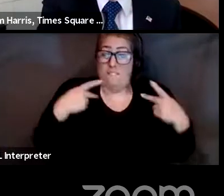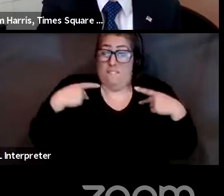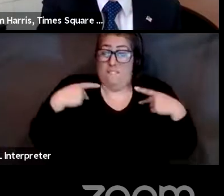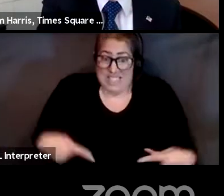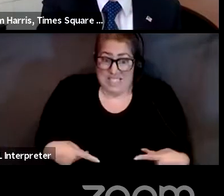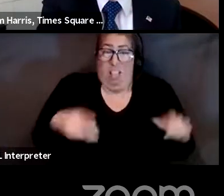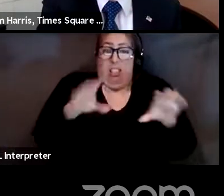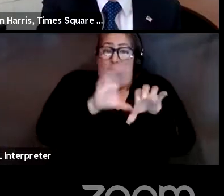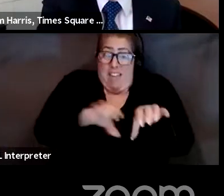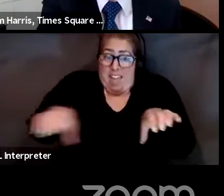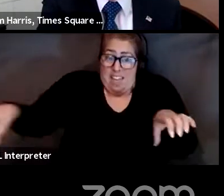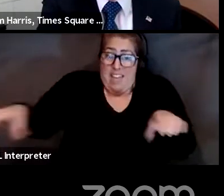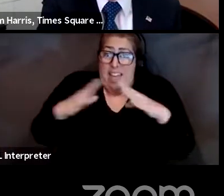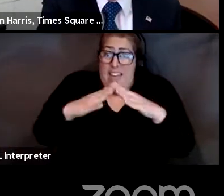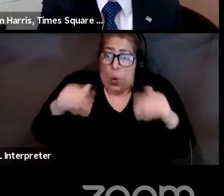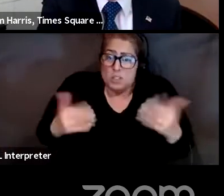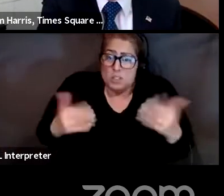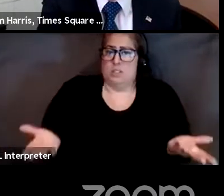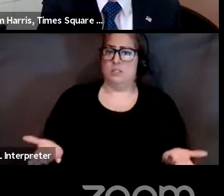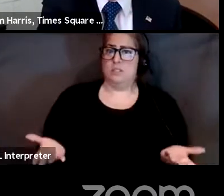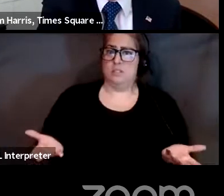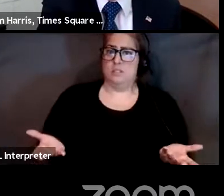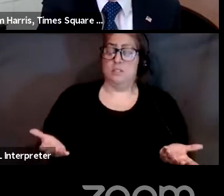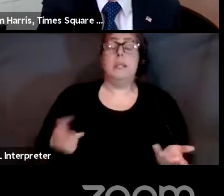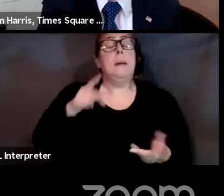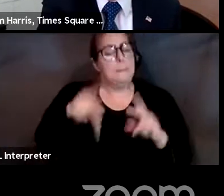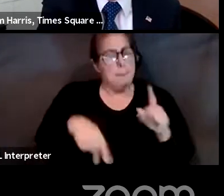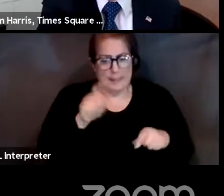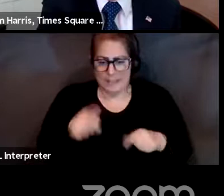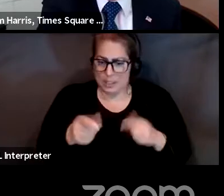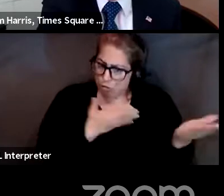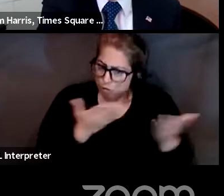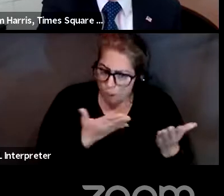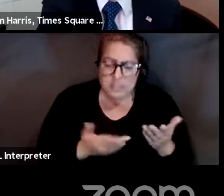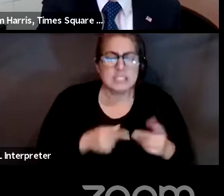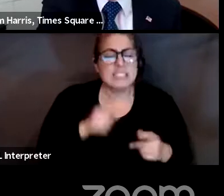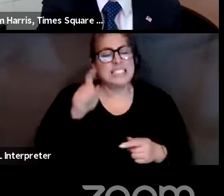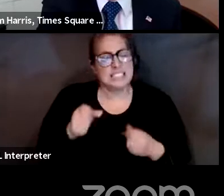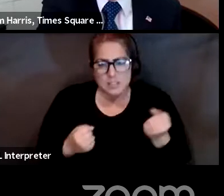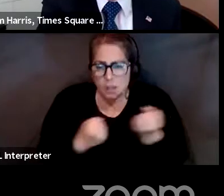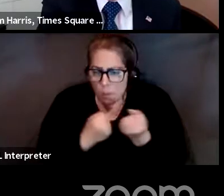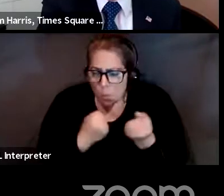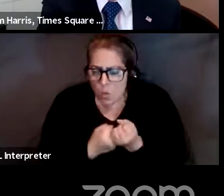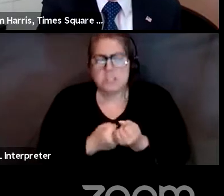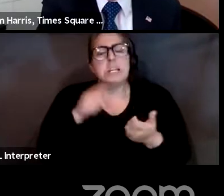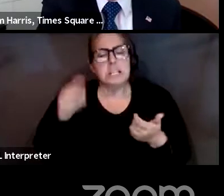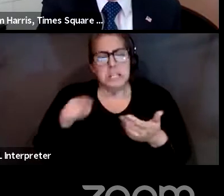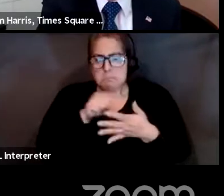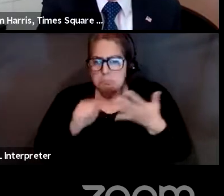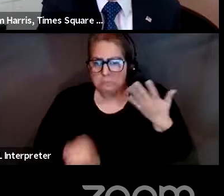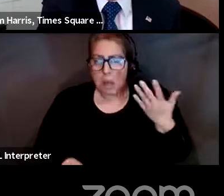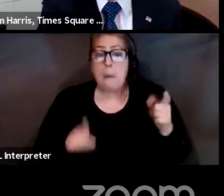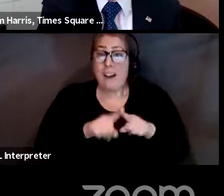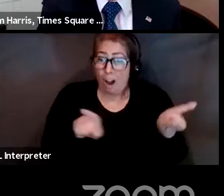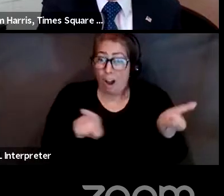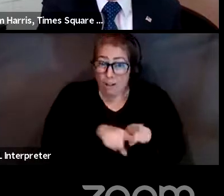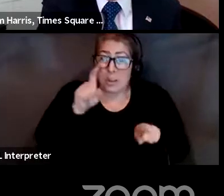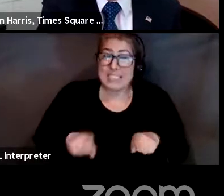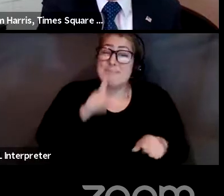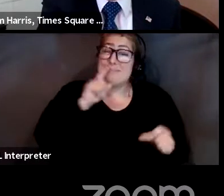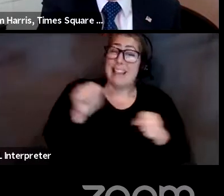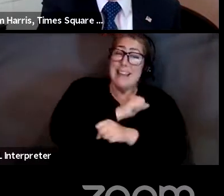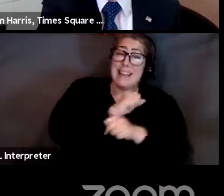in. So yes, people definitely need services, people need support. They also need a safe roof that's